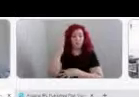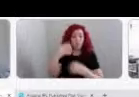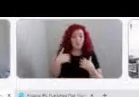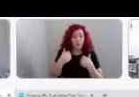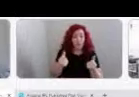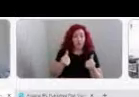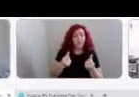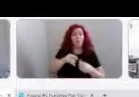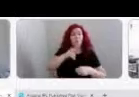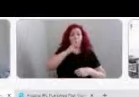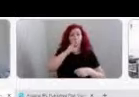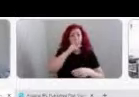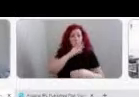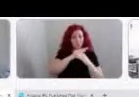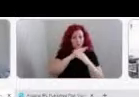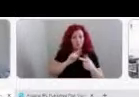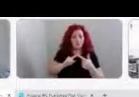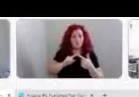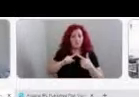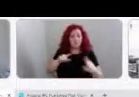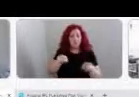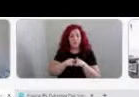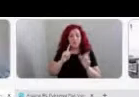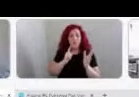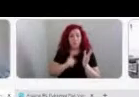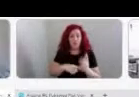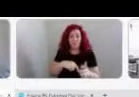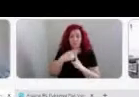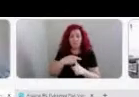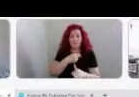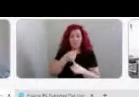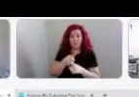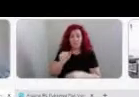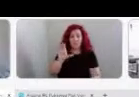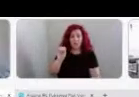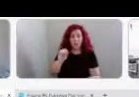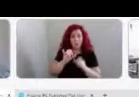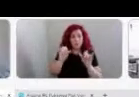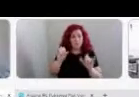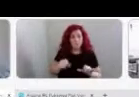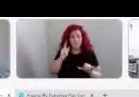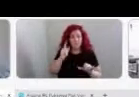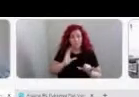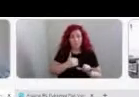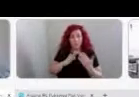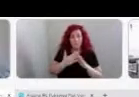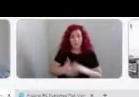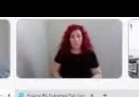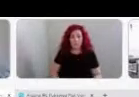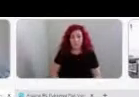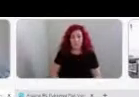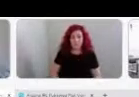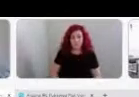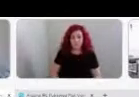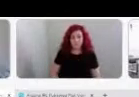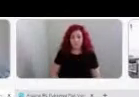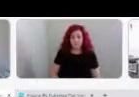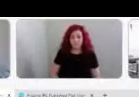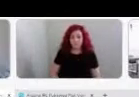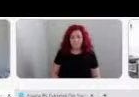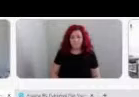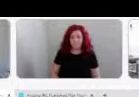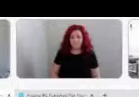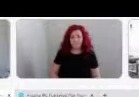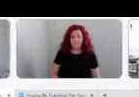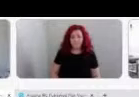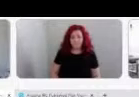protection as well as recognize the positive impact of ecosystems on our communities we share health care resources and water management